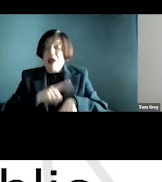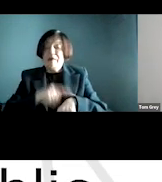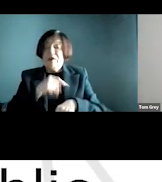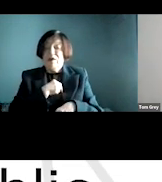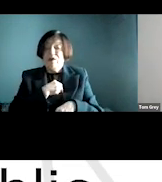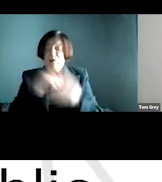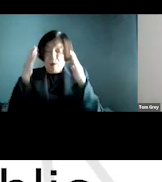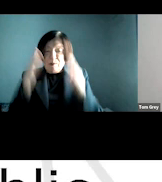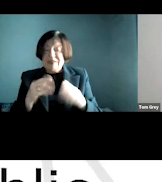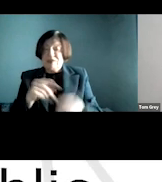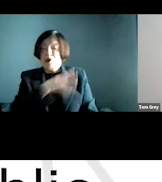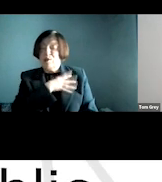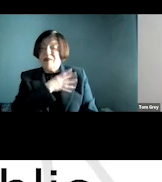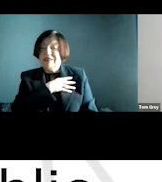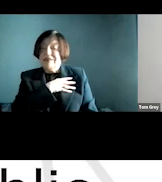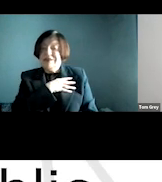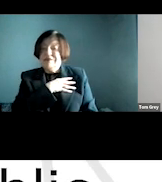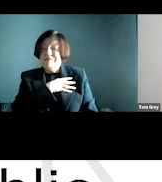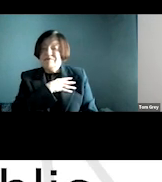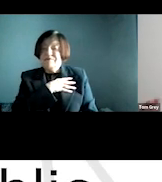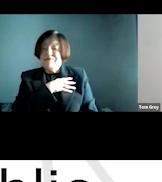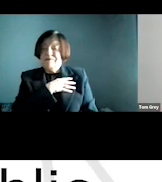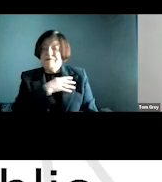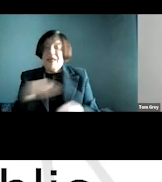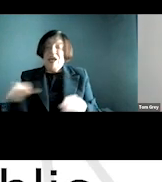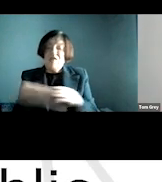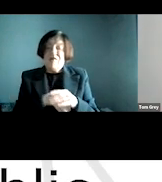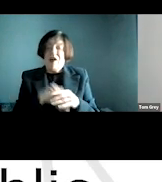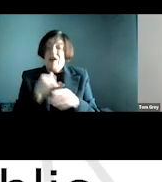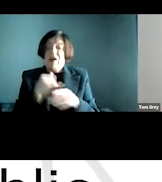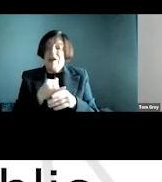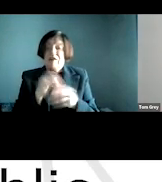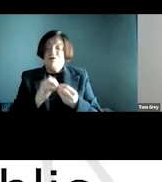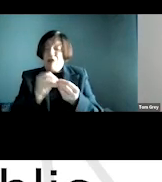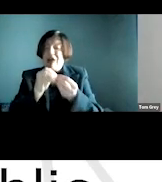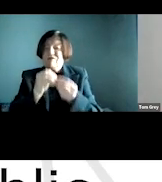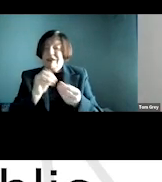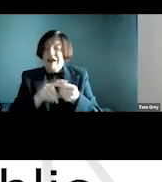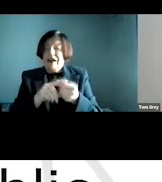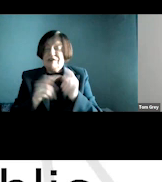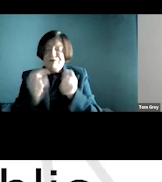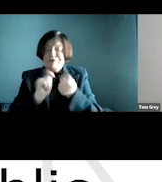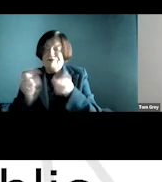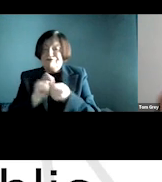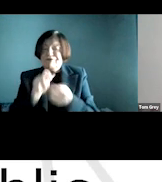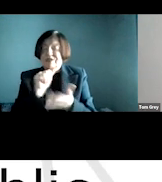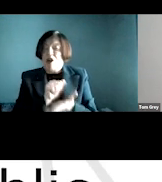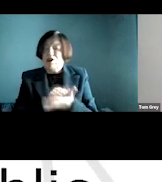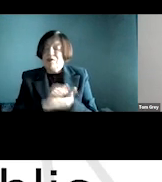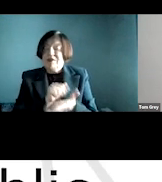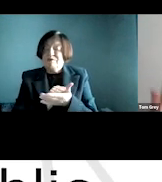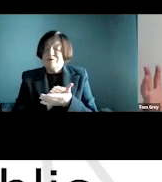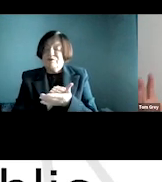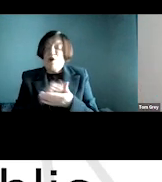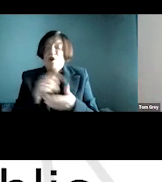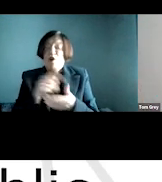commit to the committee stage, involved in crafting and refining the actual document, or whether you want to